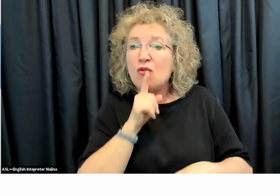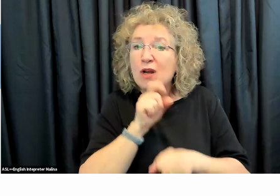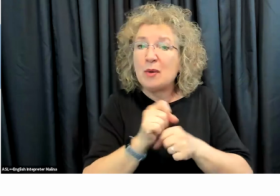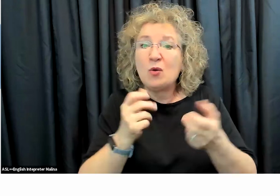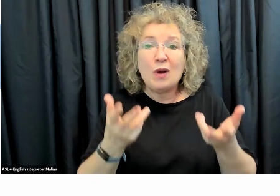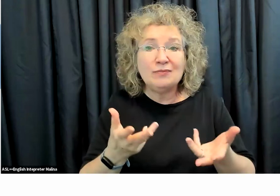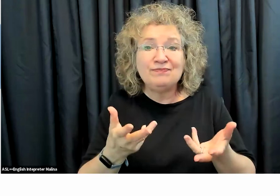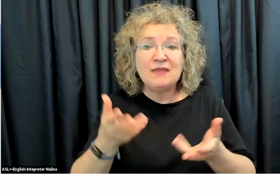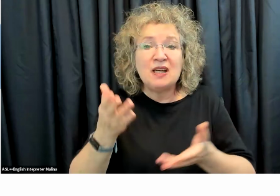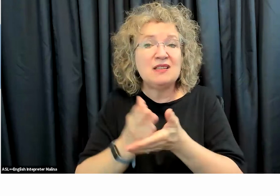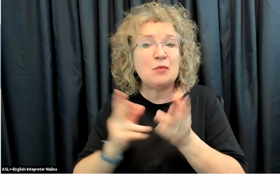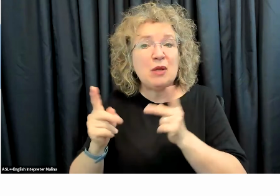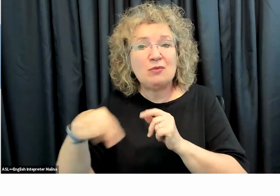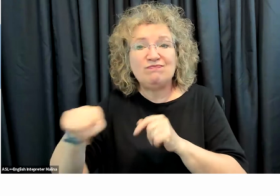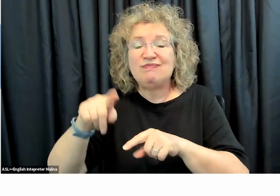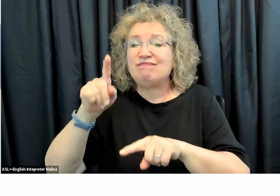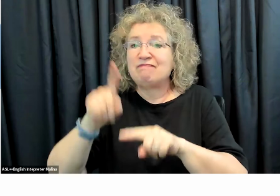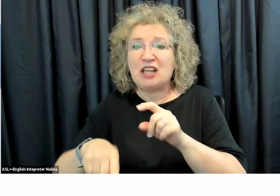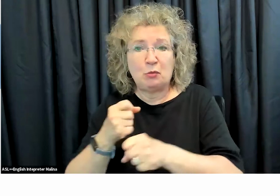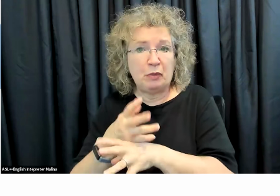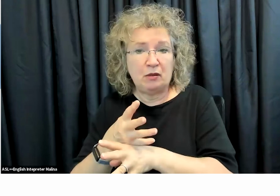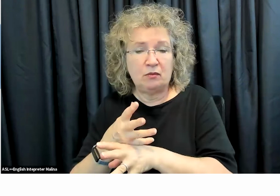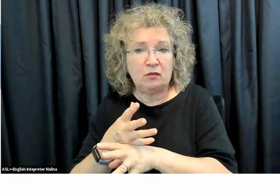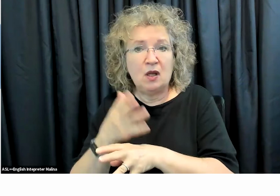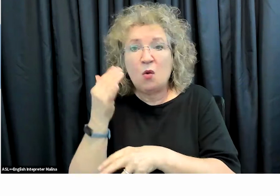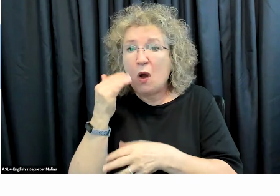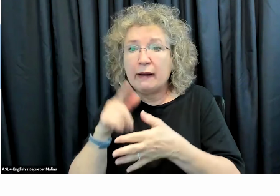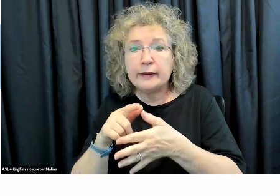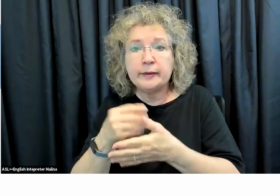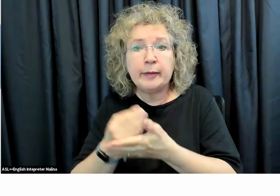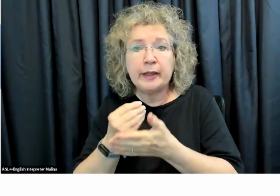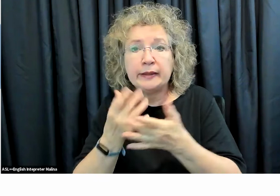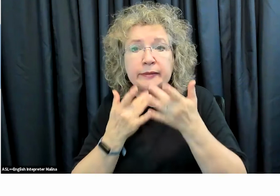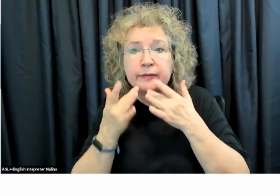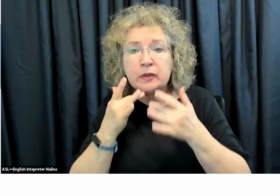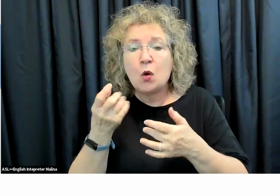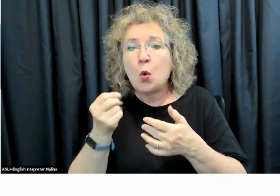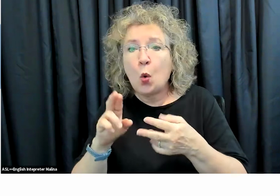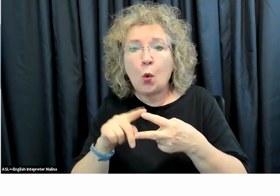prepare, or because they either don't have the financial resources, or they